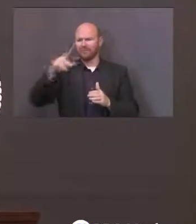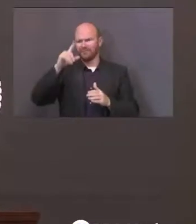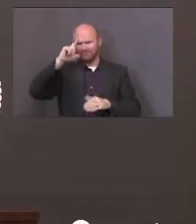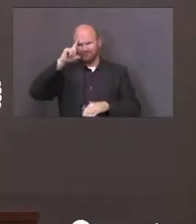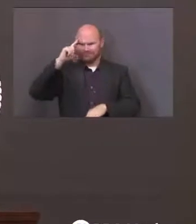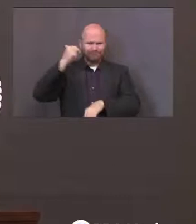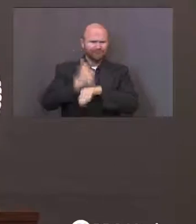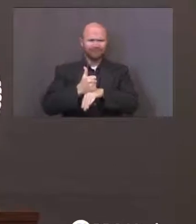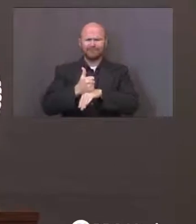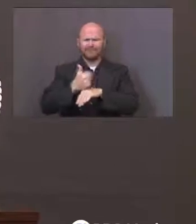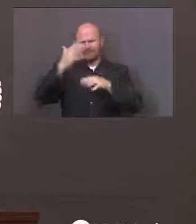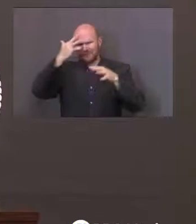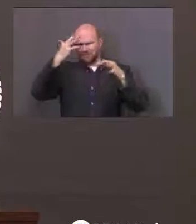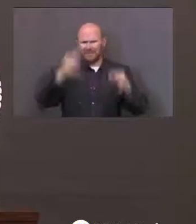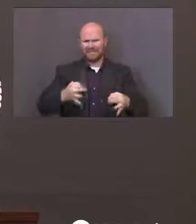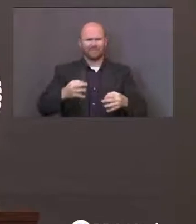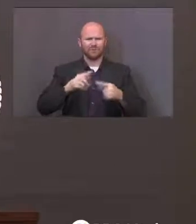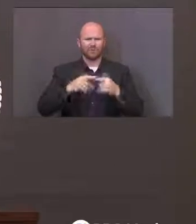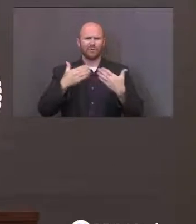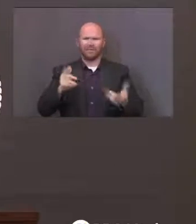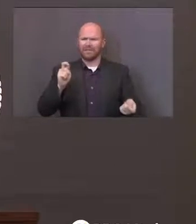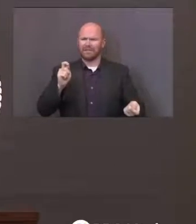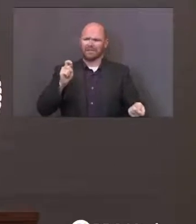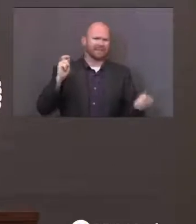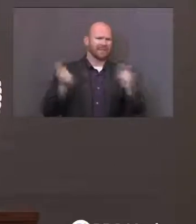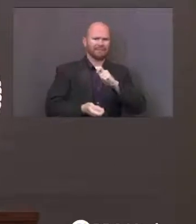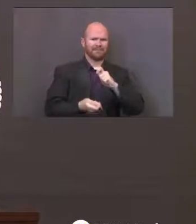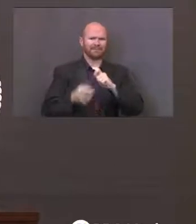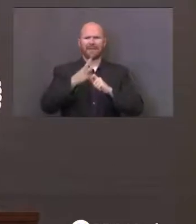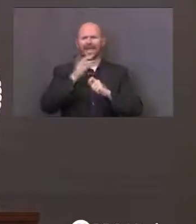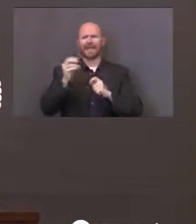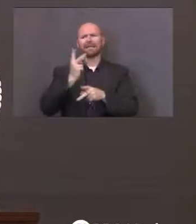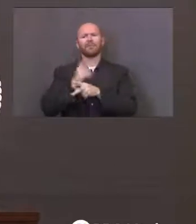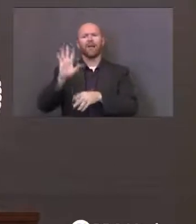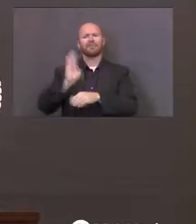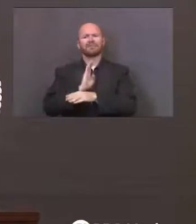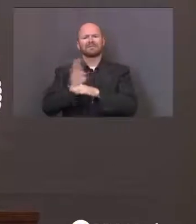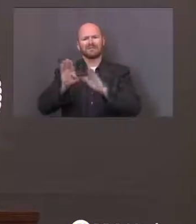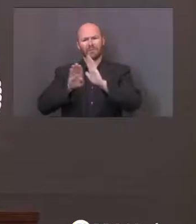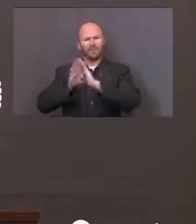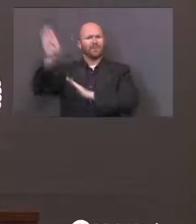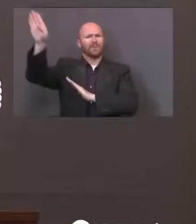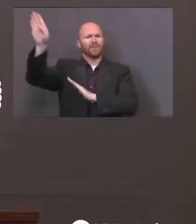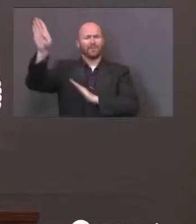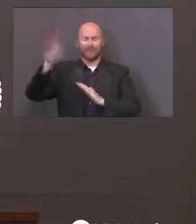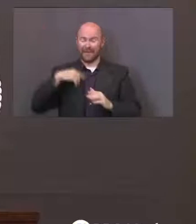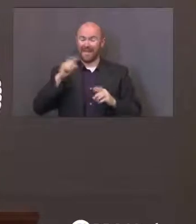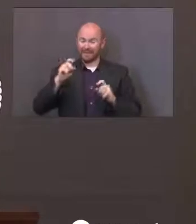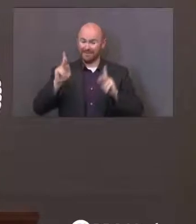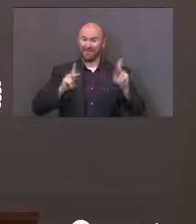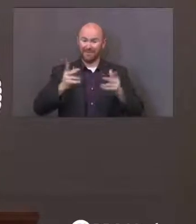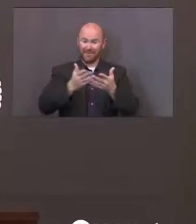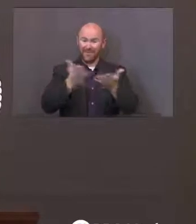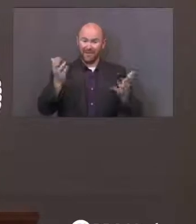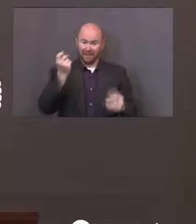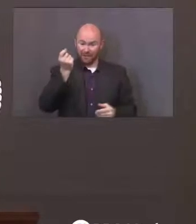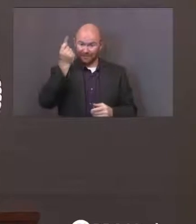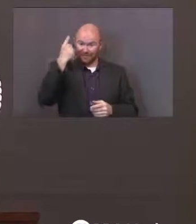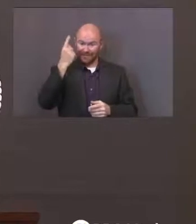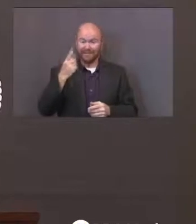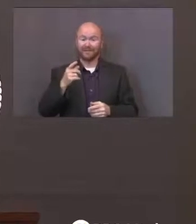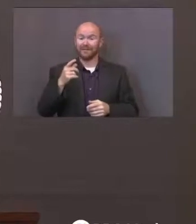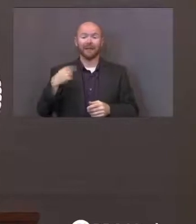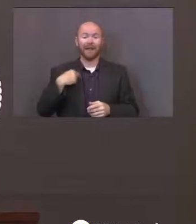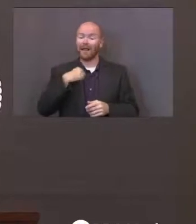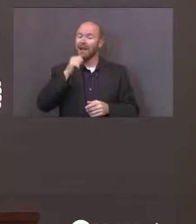and adaptability to a constantly changing set of circumstances, we need everyone to understand that we are not at the finish